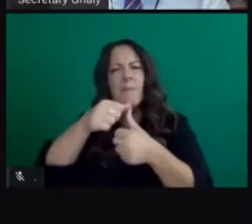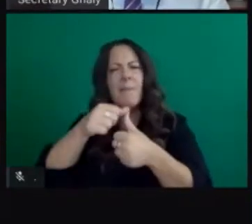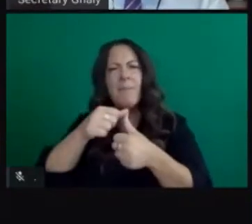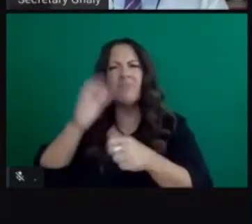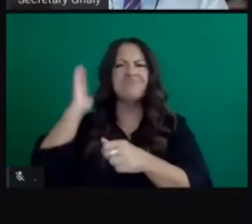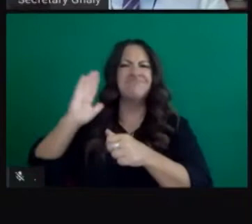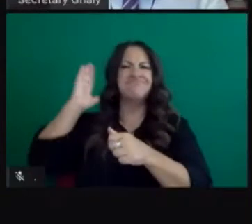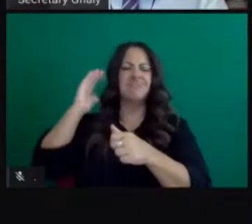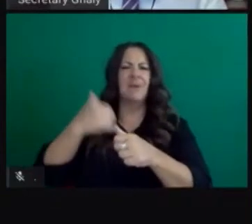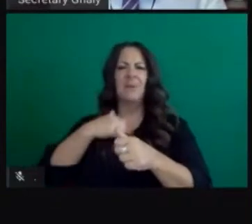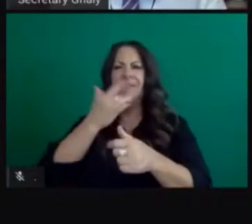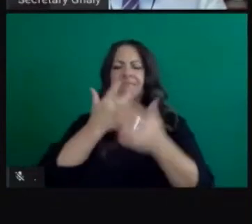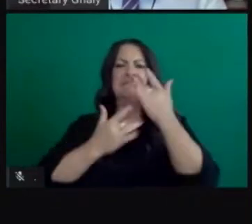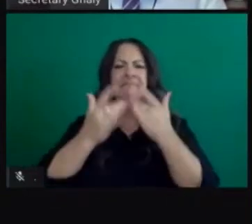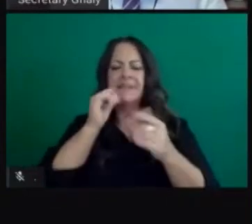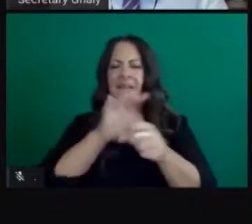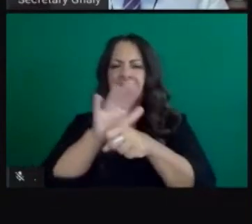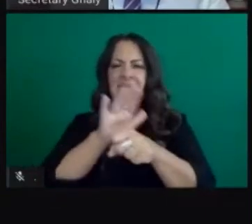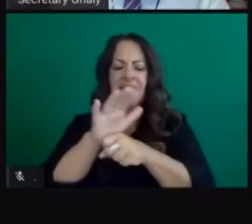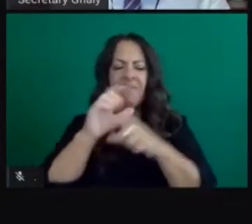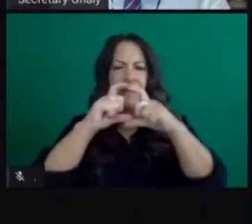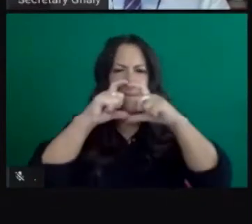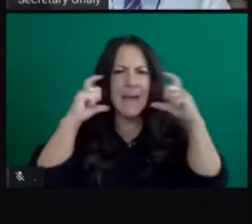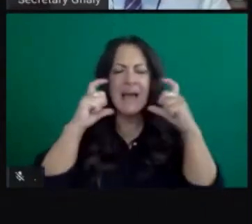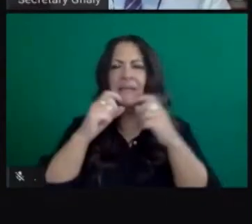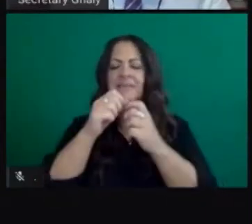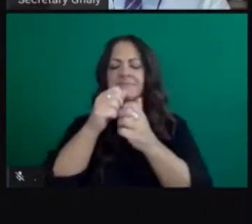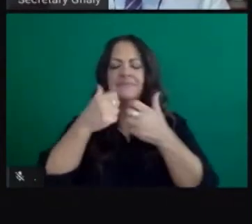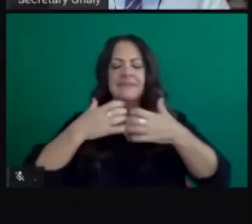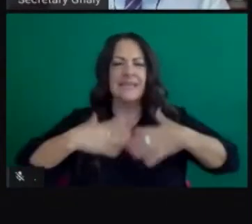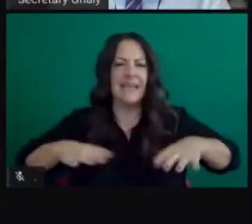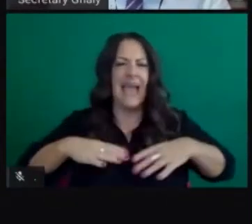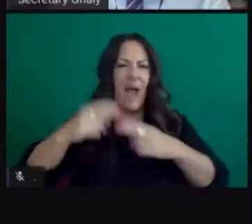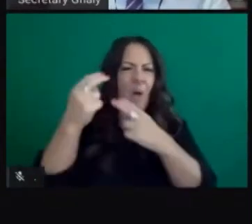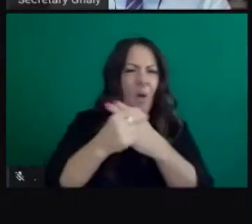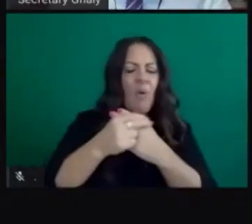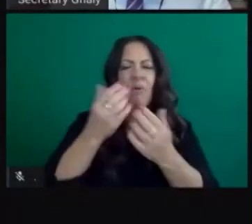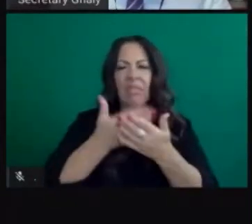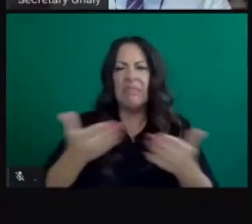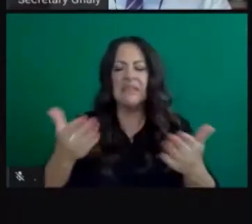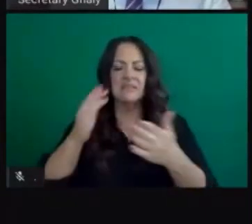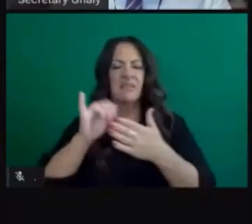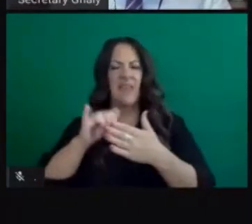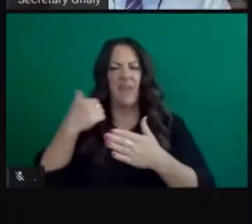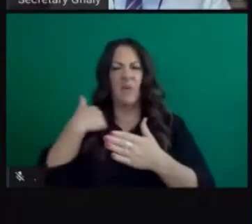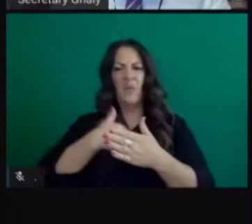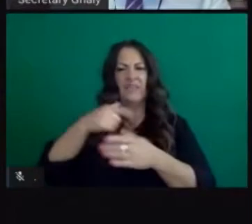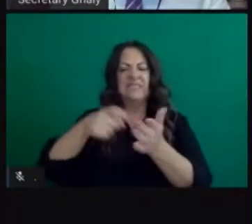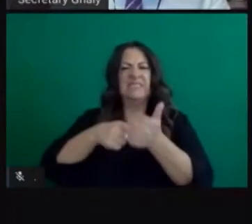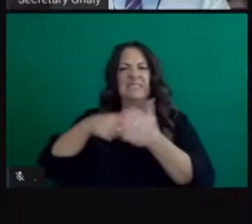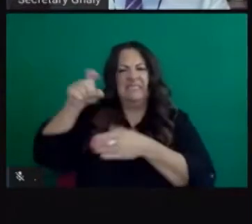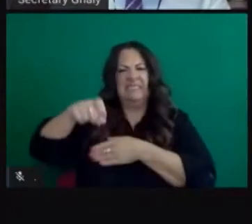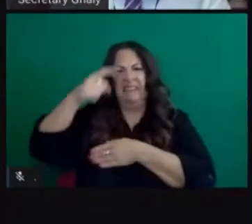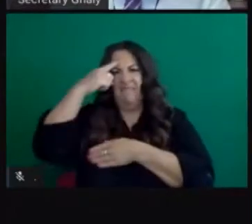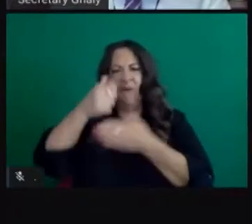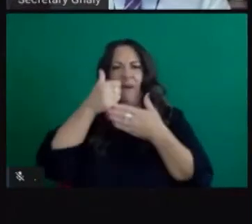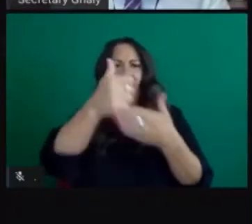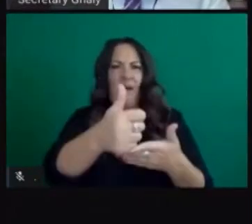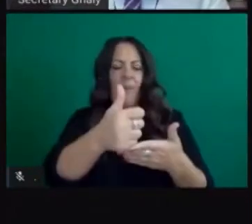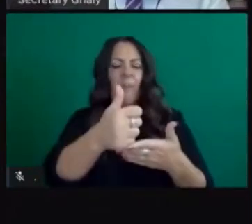and gowns and all of the tools that we know go into protecting individuals as they're interacting with